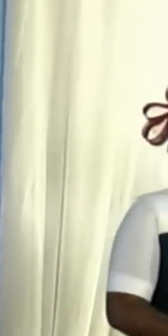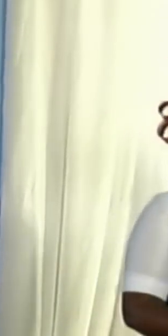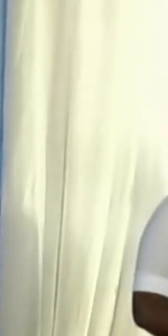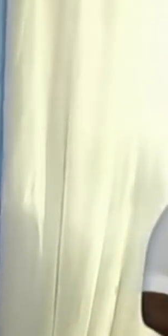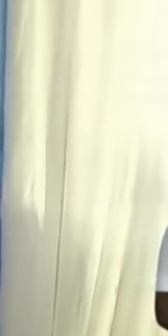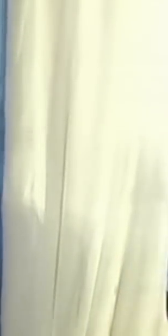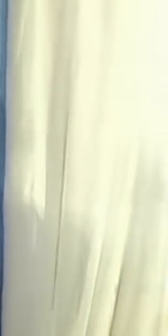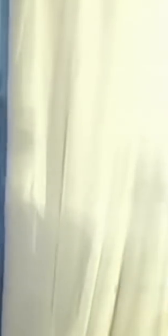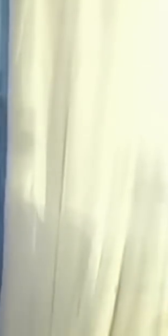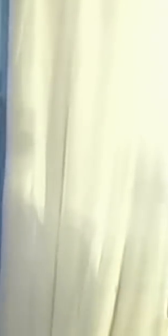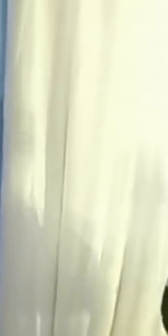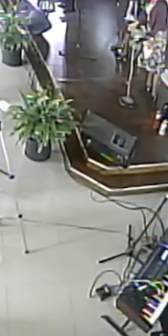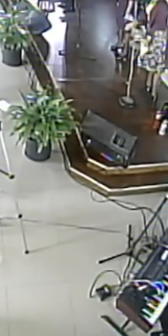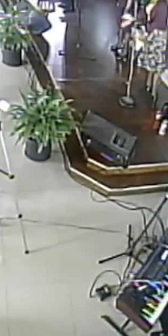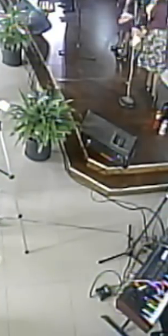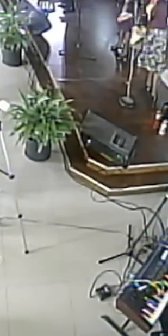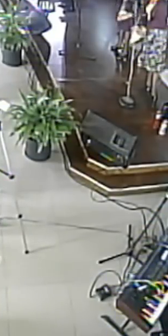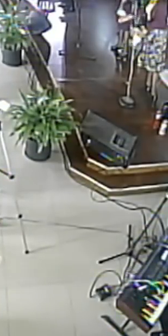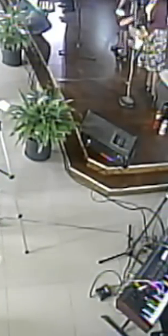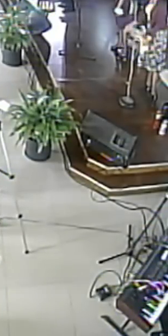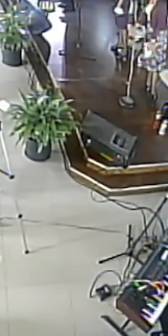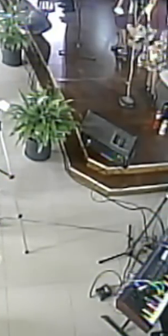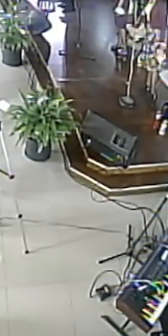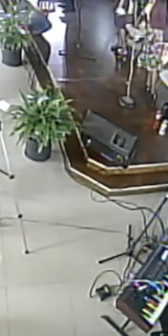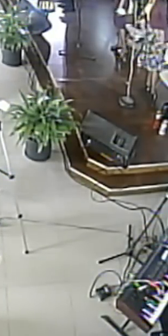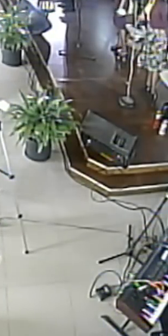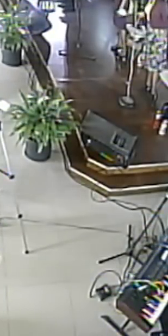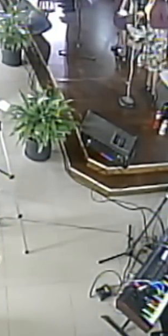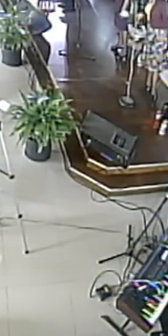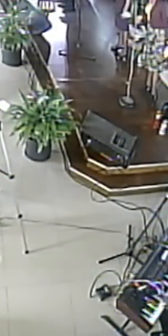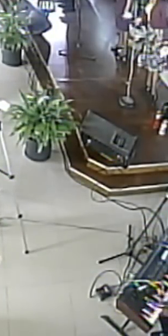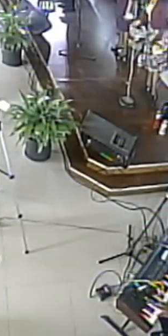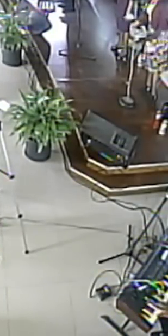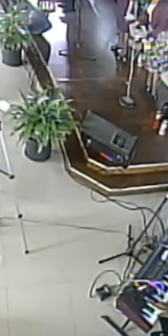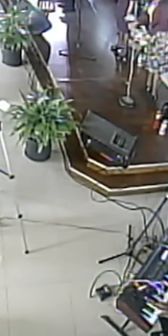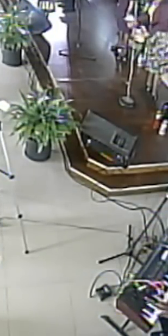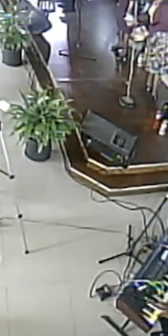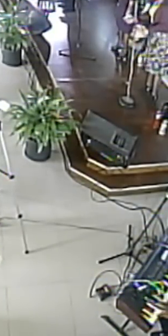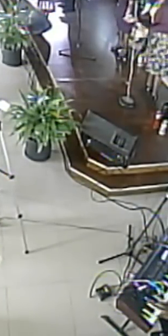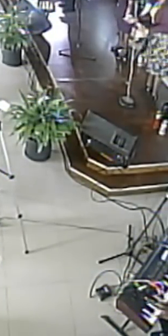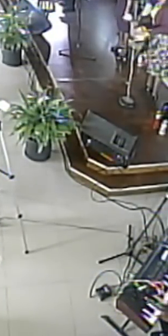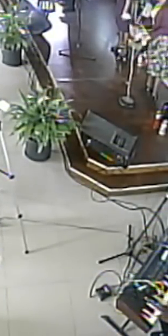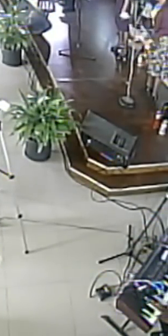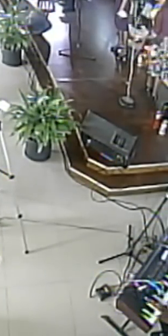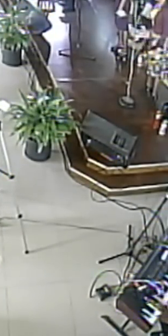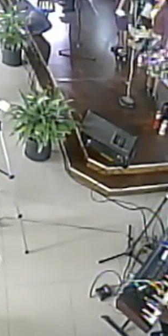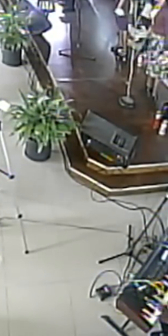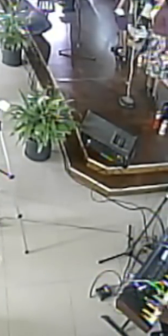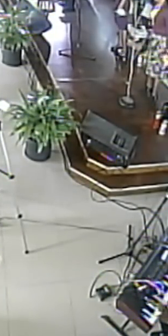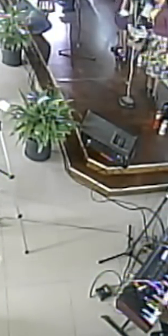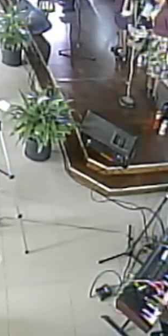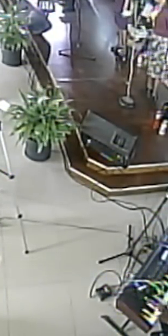I'm reading from the prophet Jeremiah.